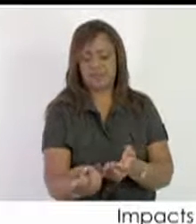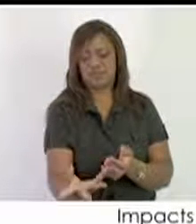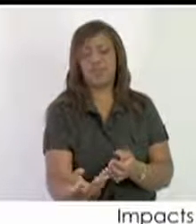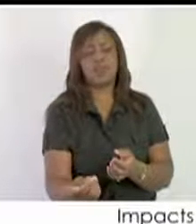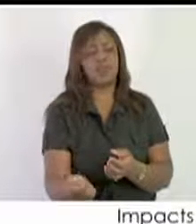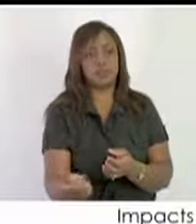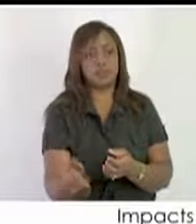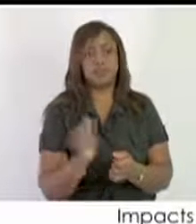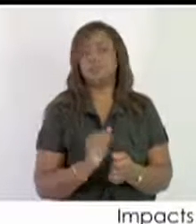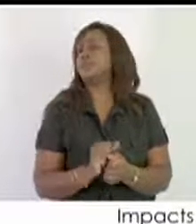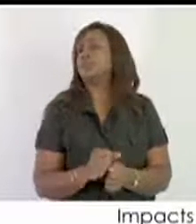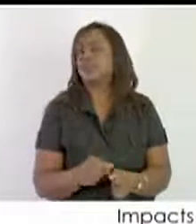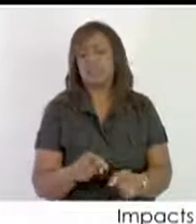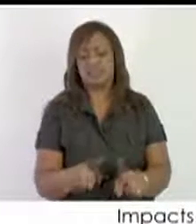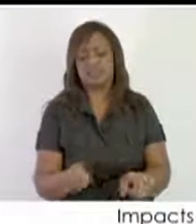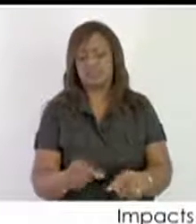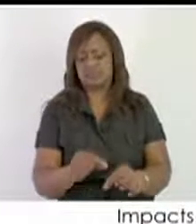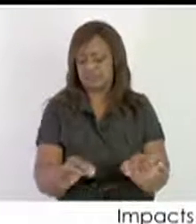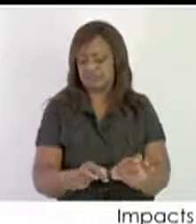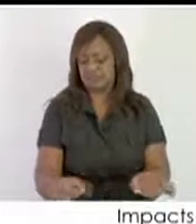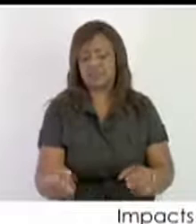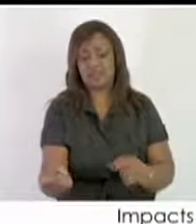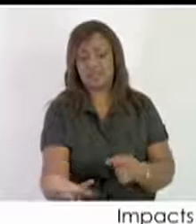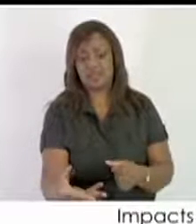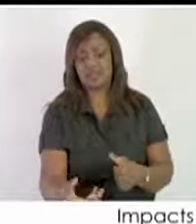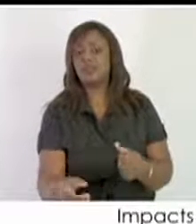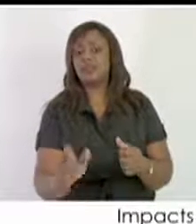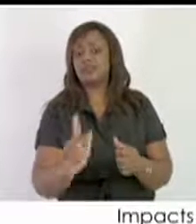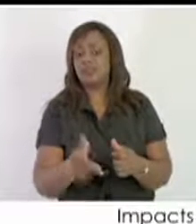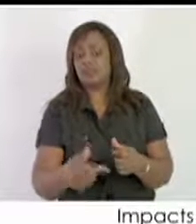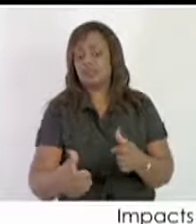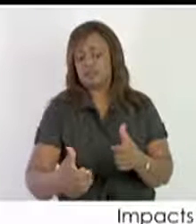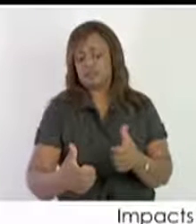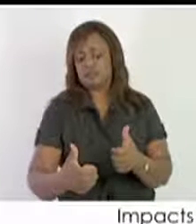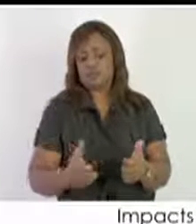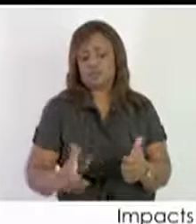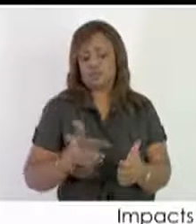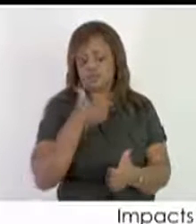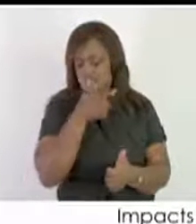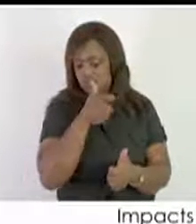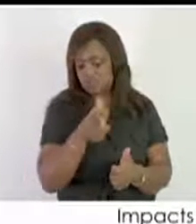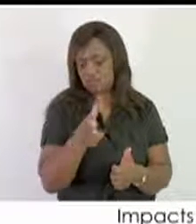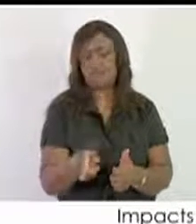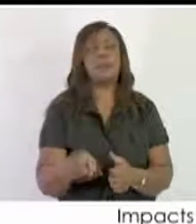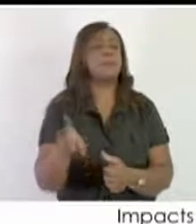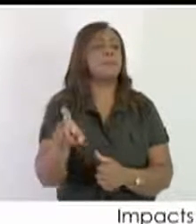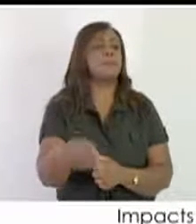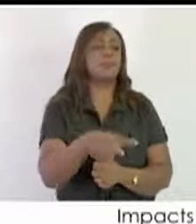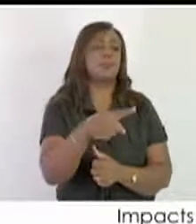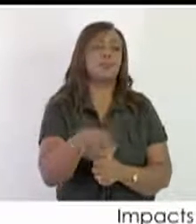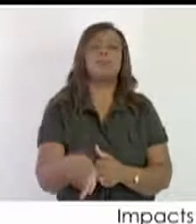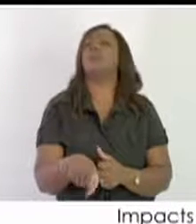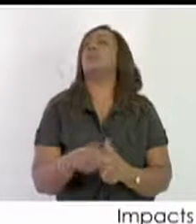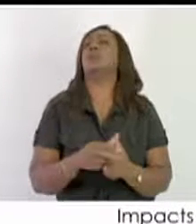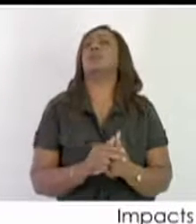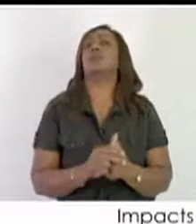younger girls. They give them money and they give them gifts and they have sexual intercourse with them.